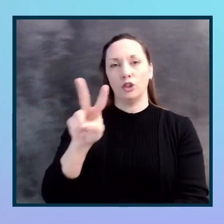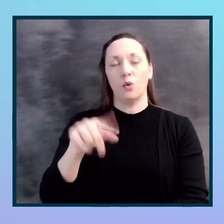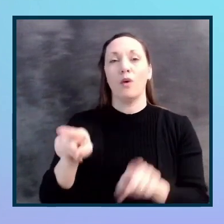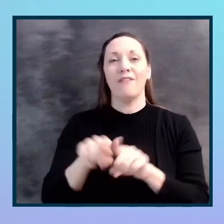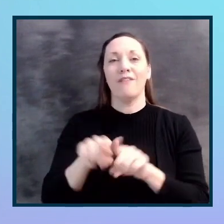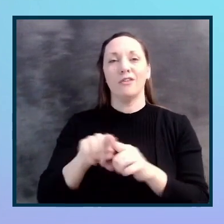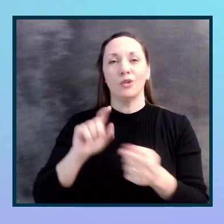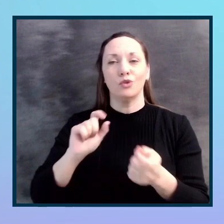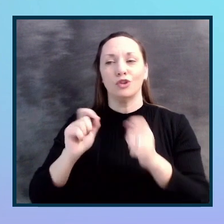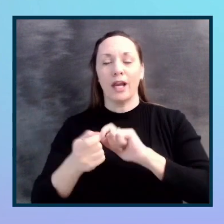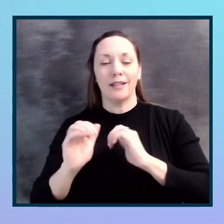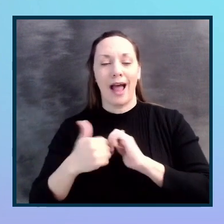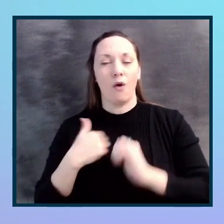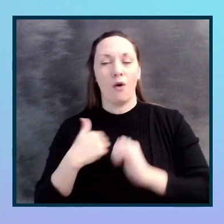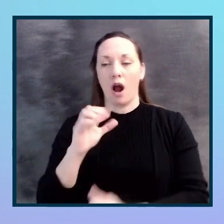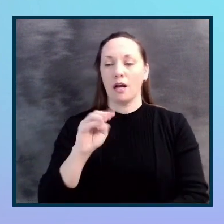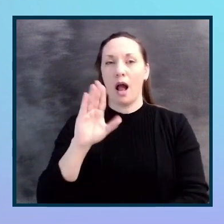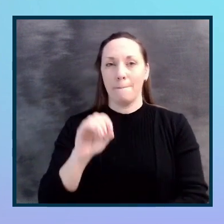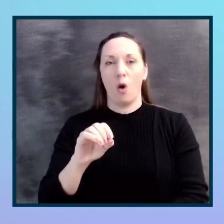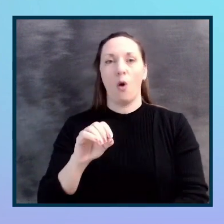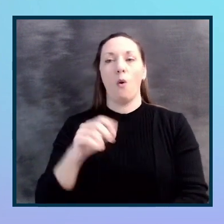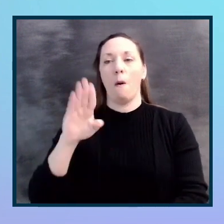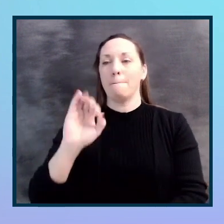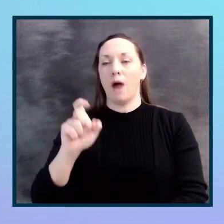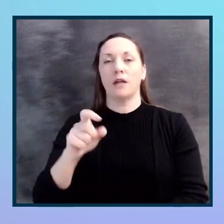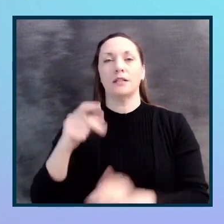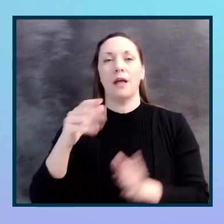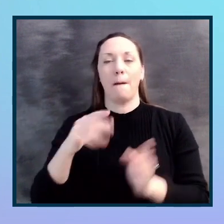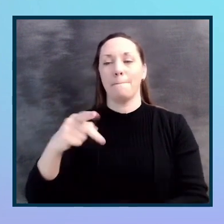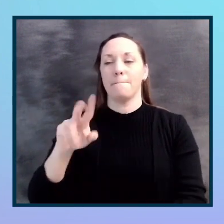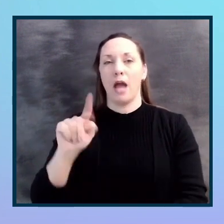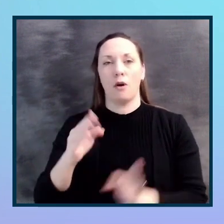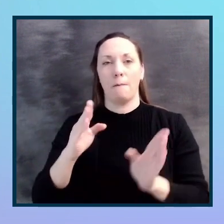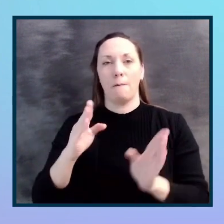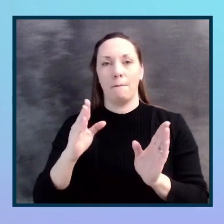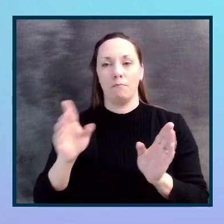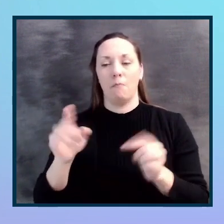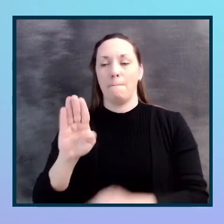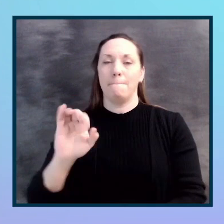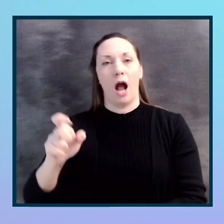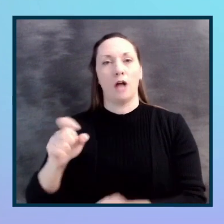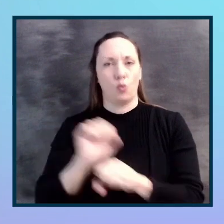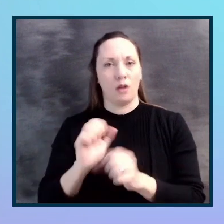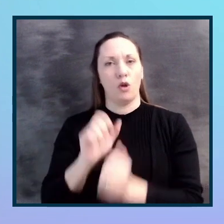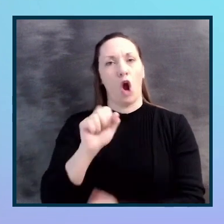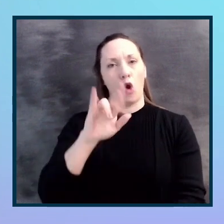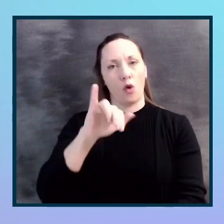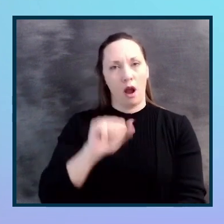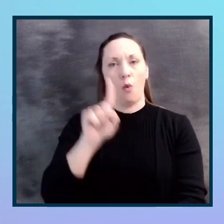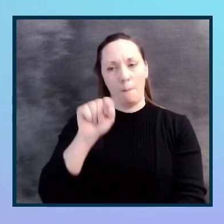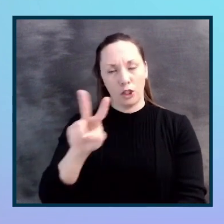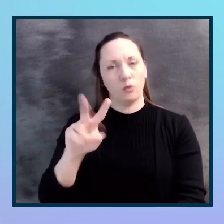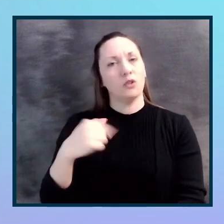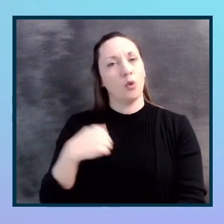changed how our box pattern works to follow the ARIA 1.2 spec. So we're continually